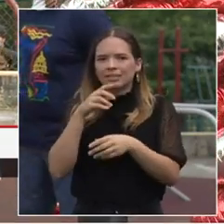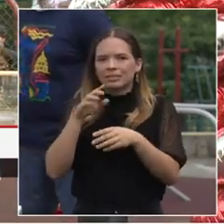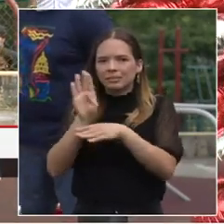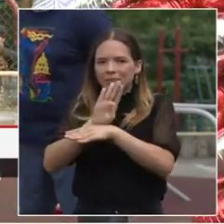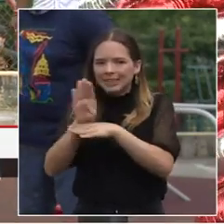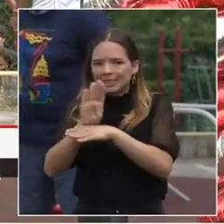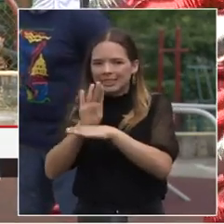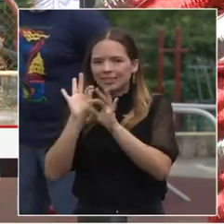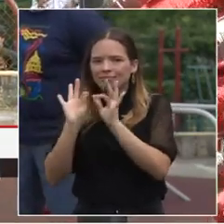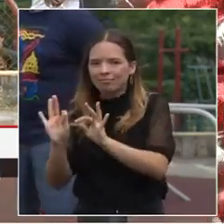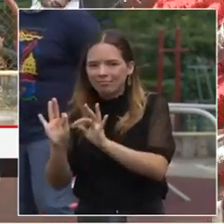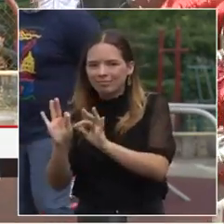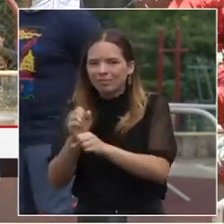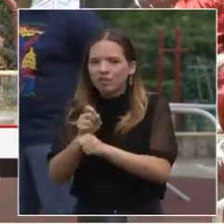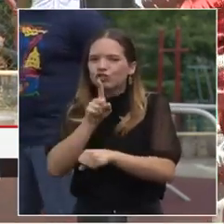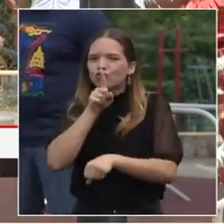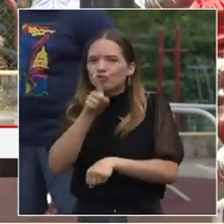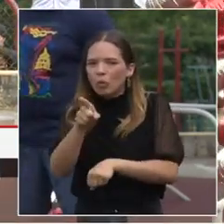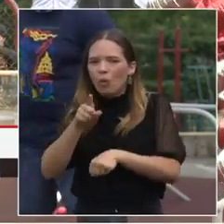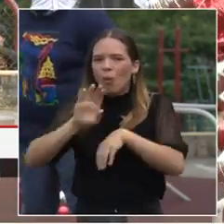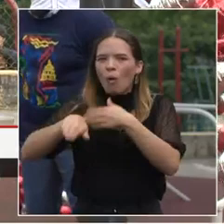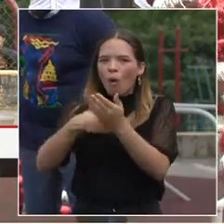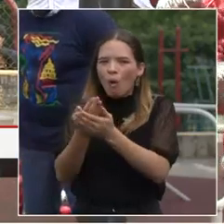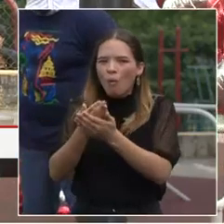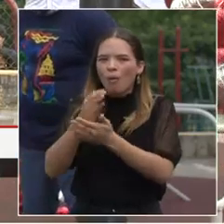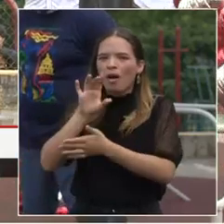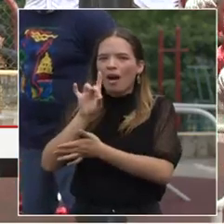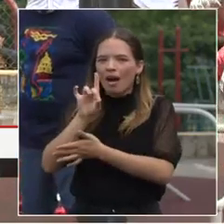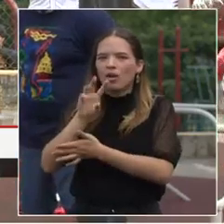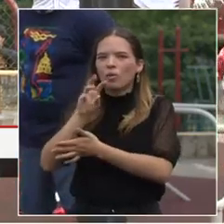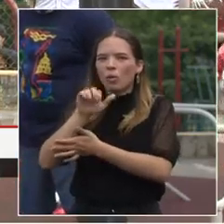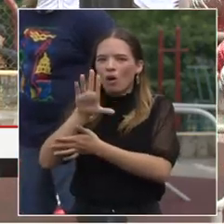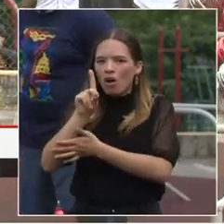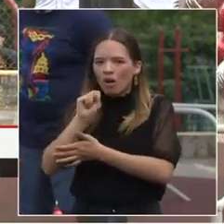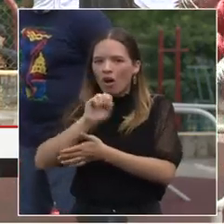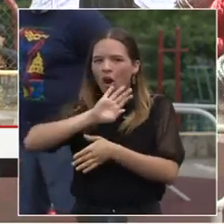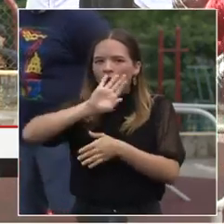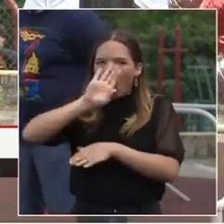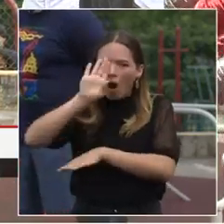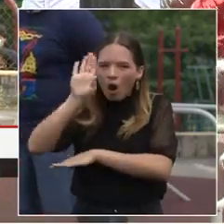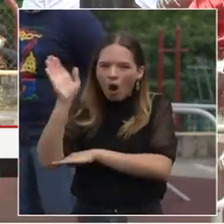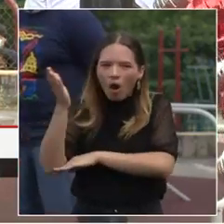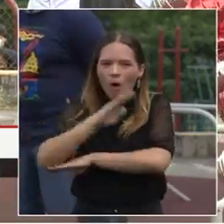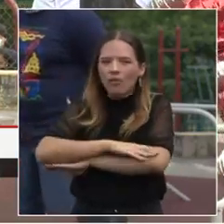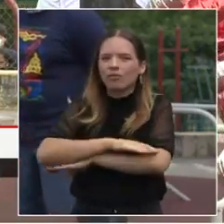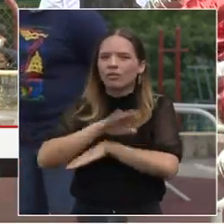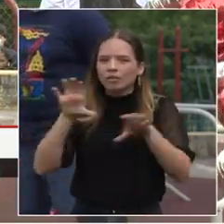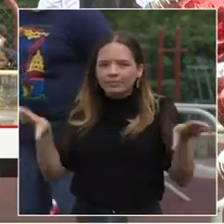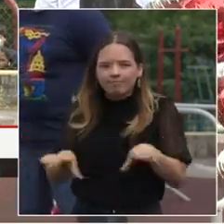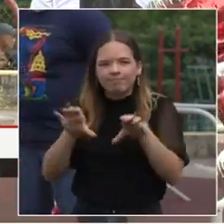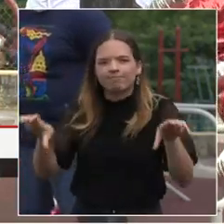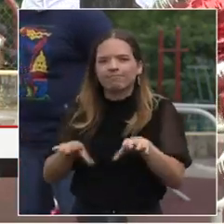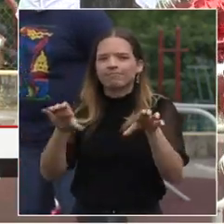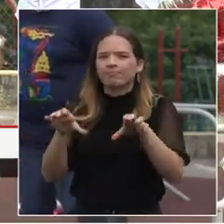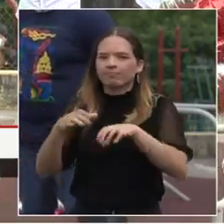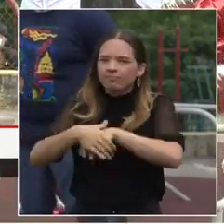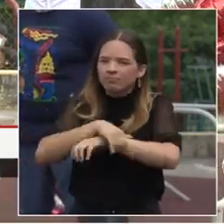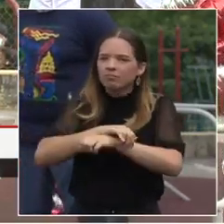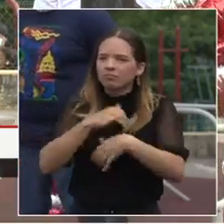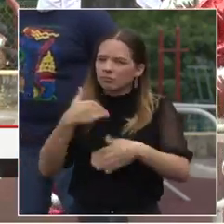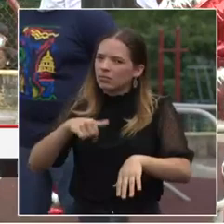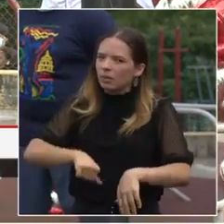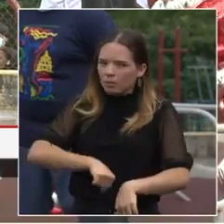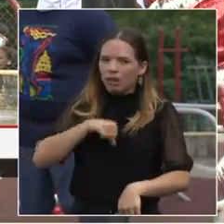and making sure in all 8 wards, all hours of the day, that we had activities, and I'm proud of that. But we